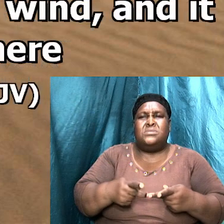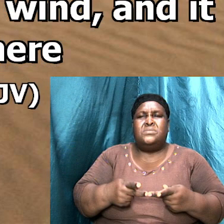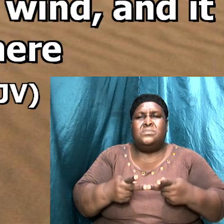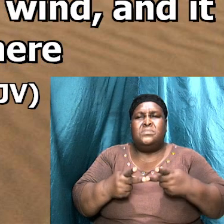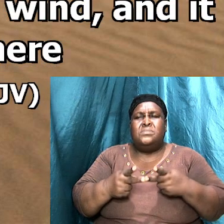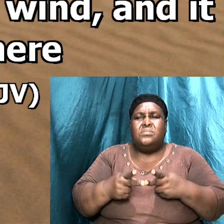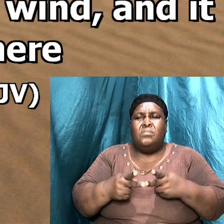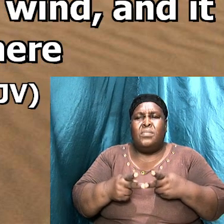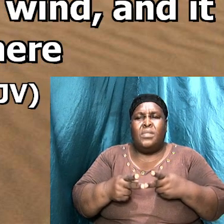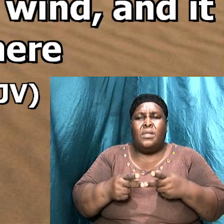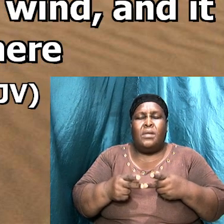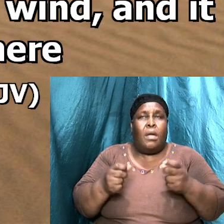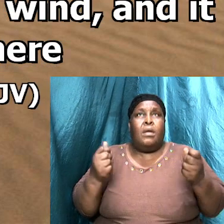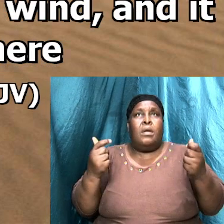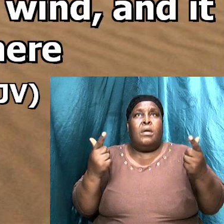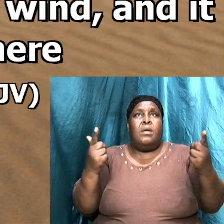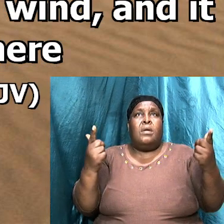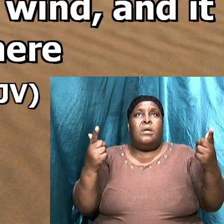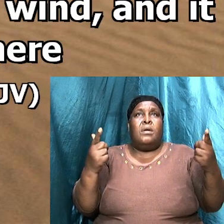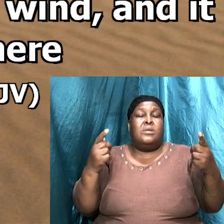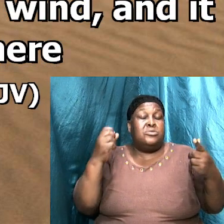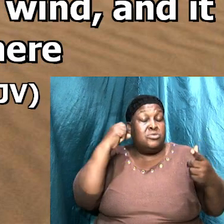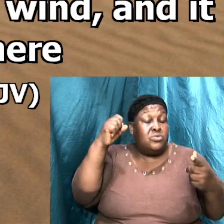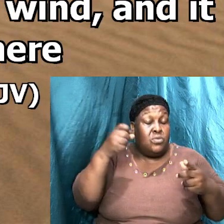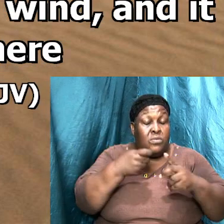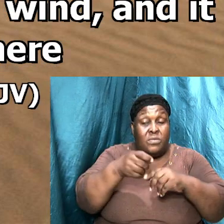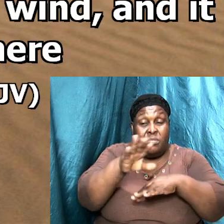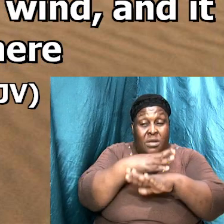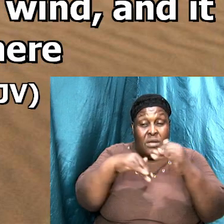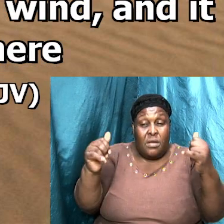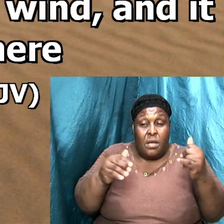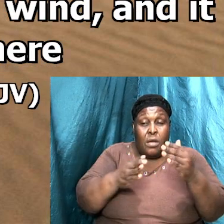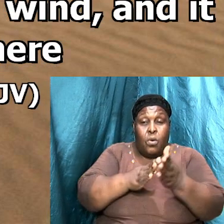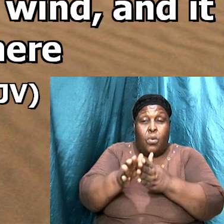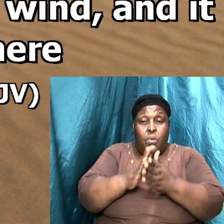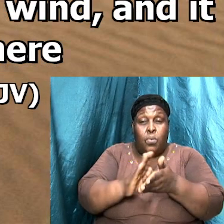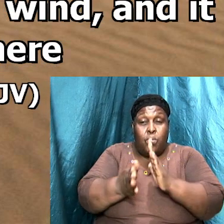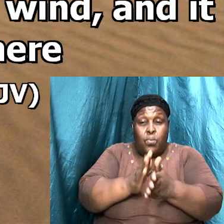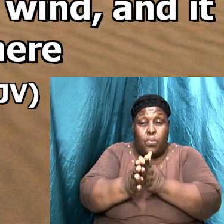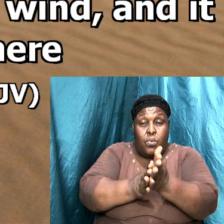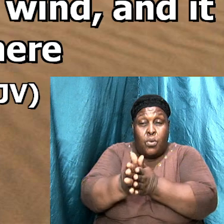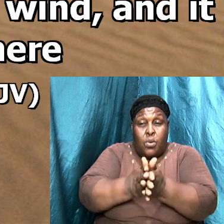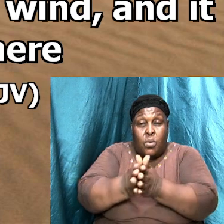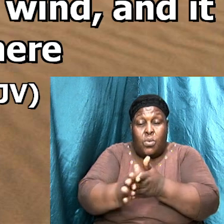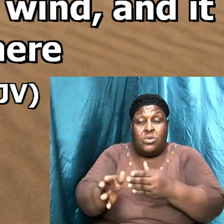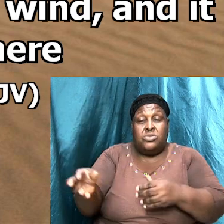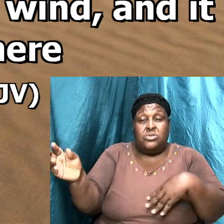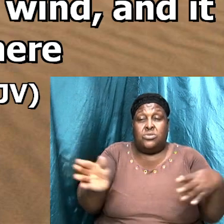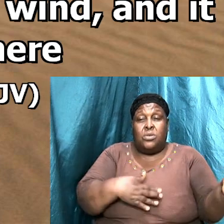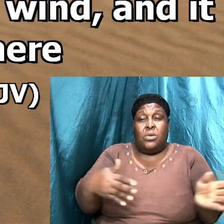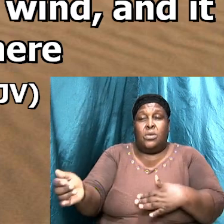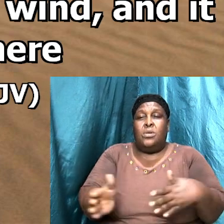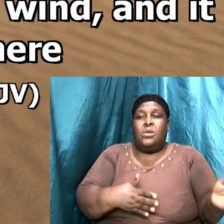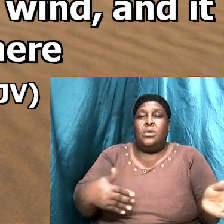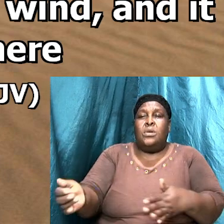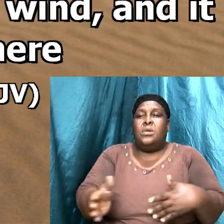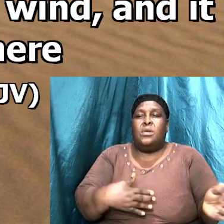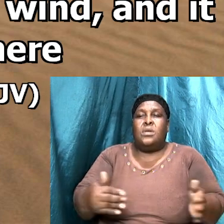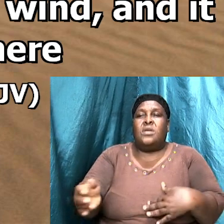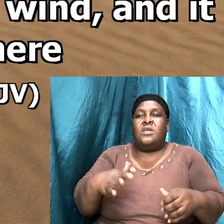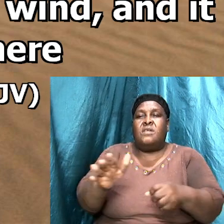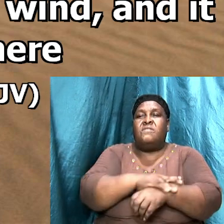and suddenly there came a sound from heaven as of a rushing mighty wind and it filled all the house